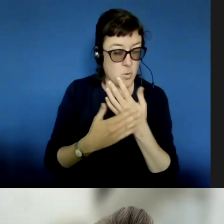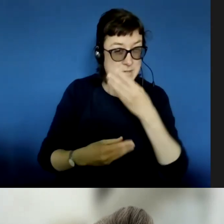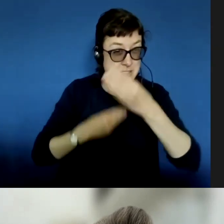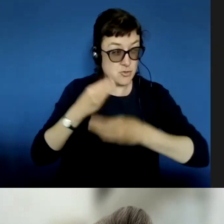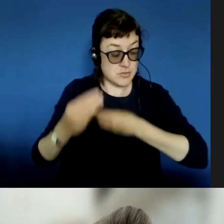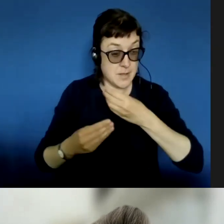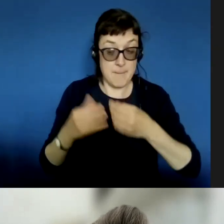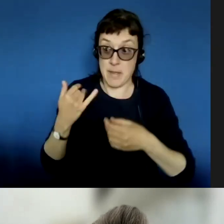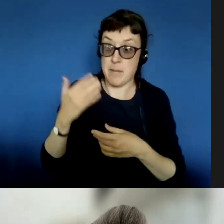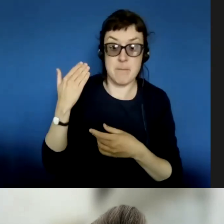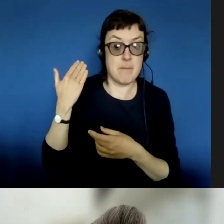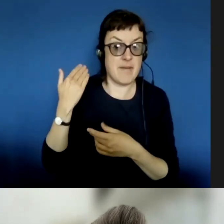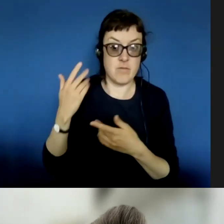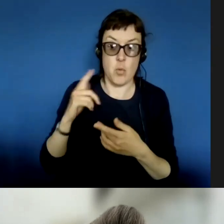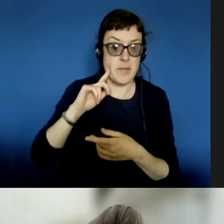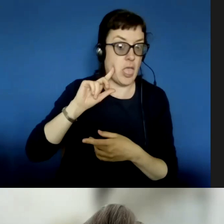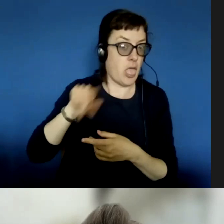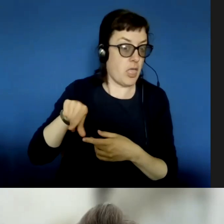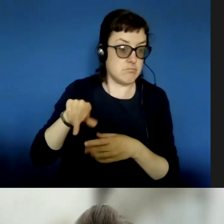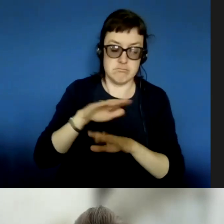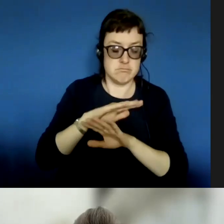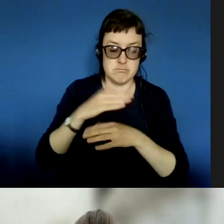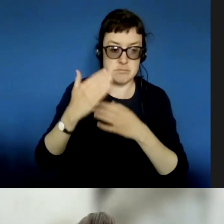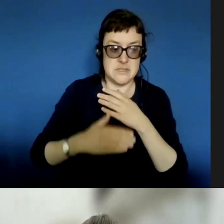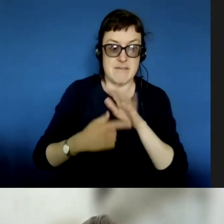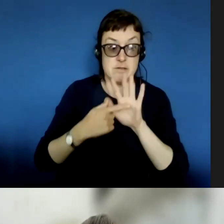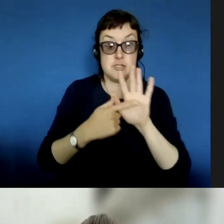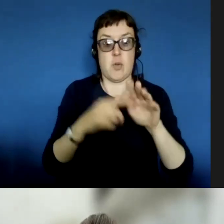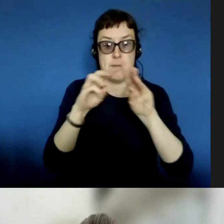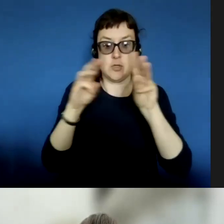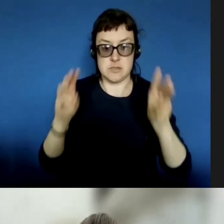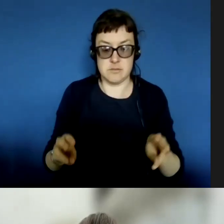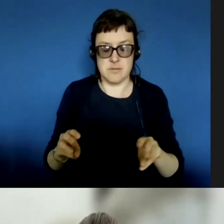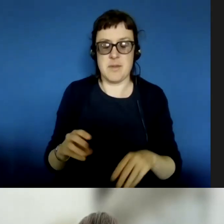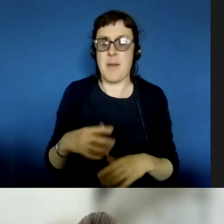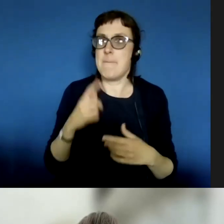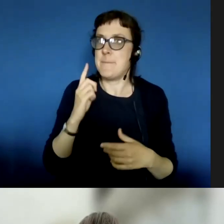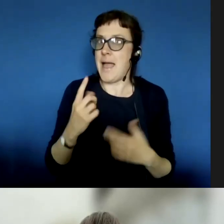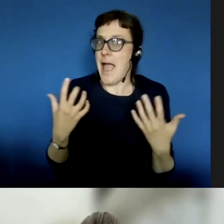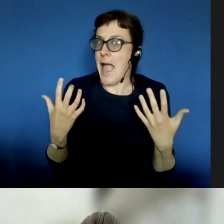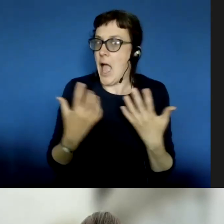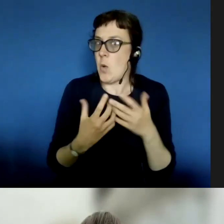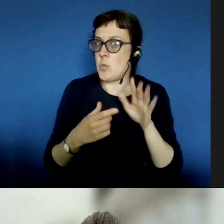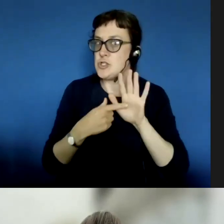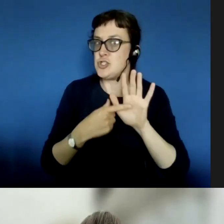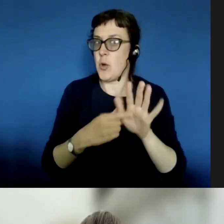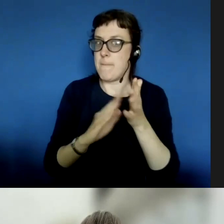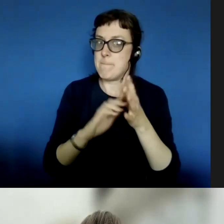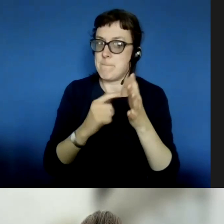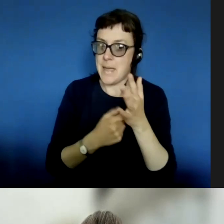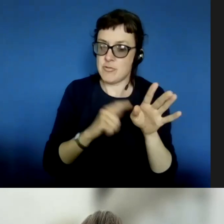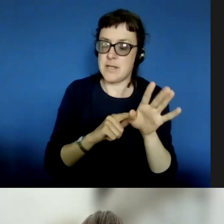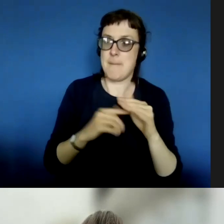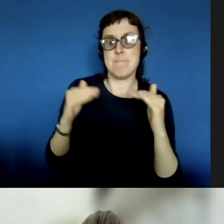not previously have been on display, but how do we present Mary as she would want to be presented?